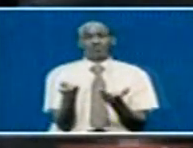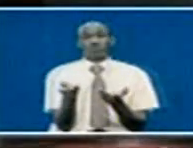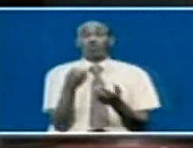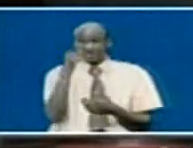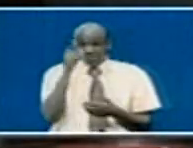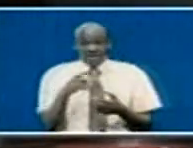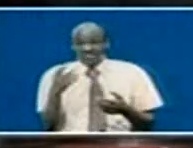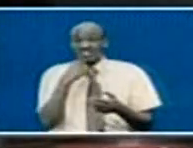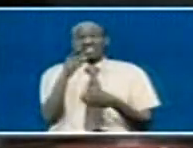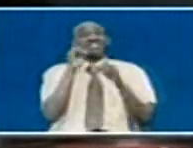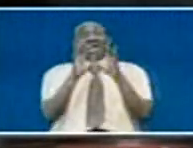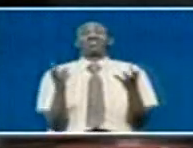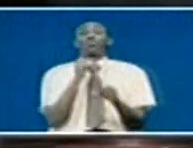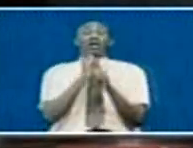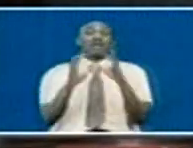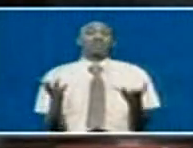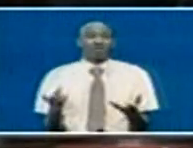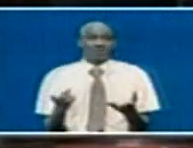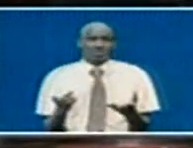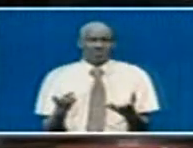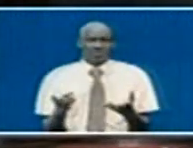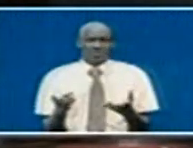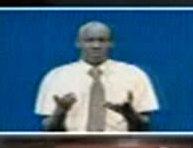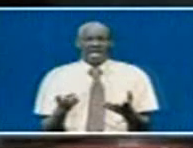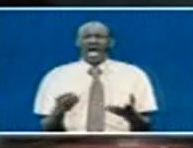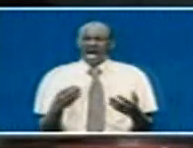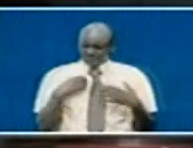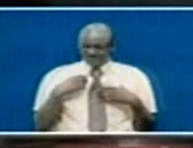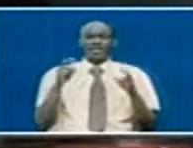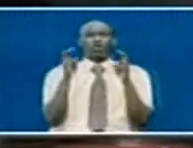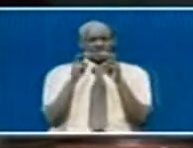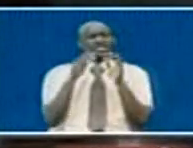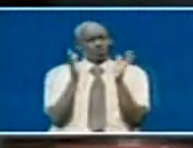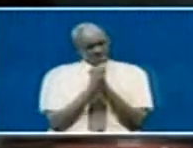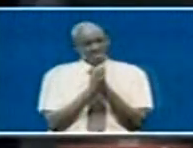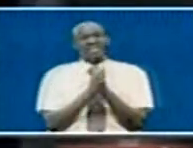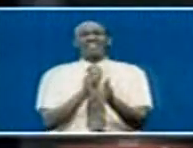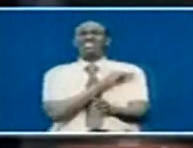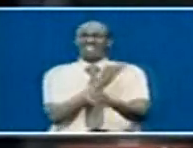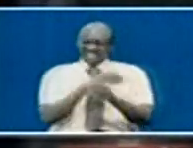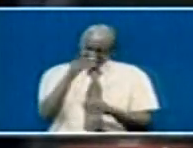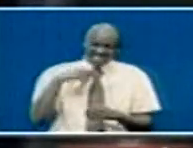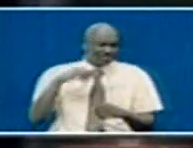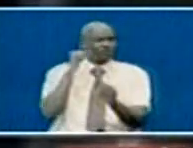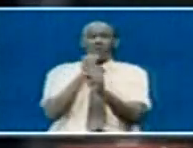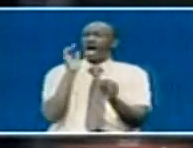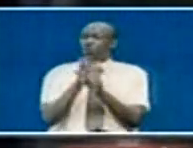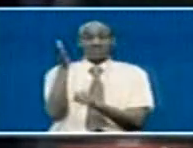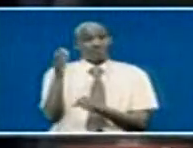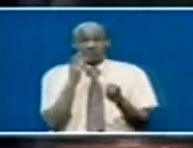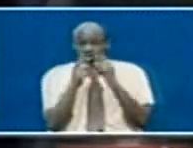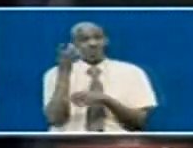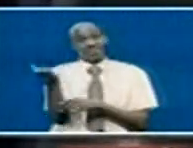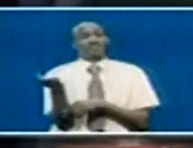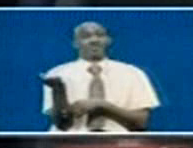they're doing nothing. Well, our contacts with the Nigerian authorities, they tell us that they're doing a lot. Well,